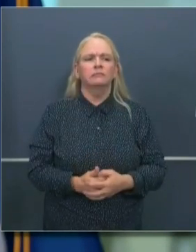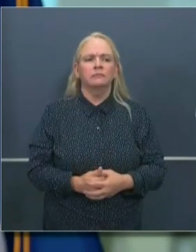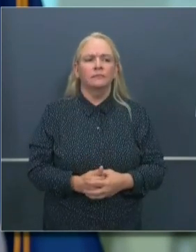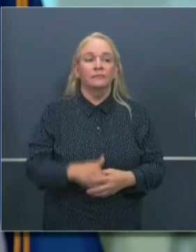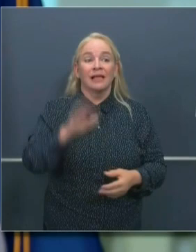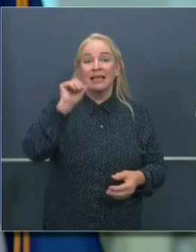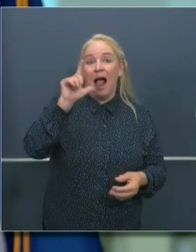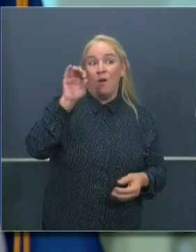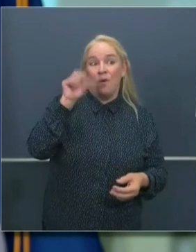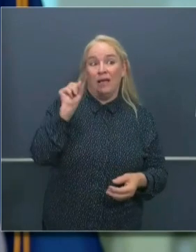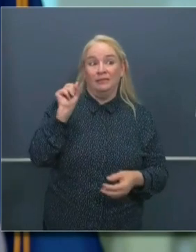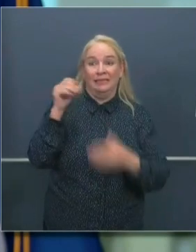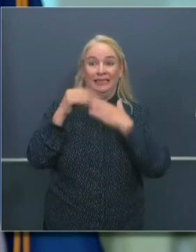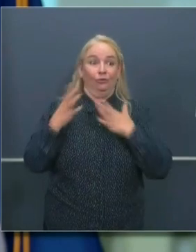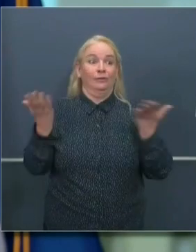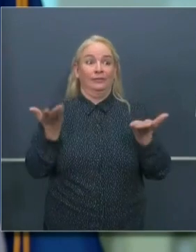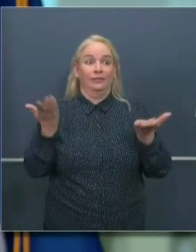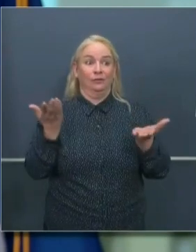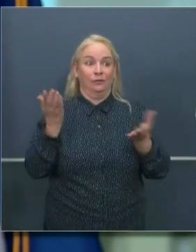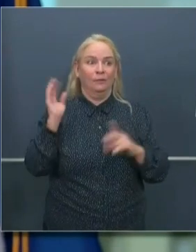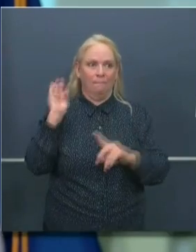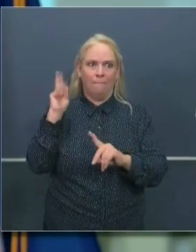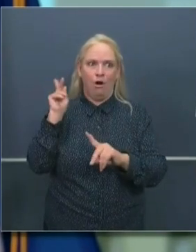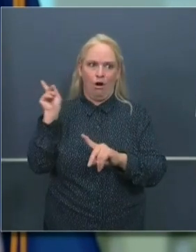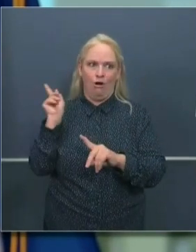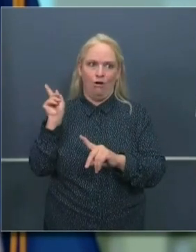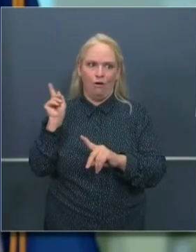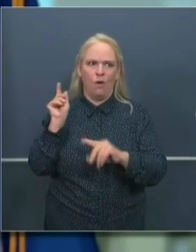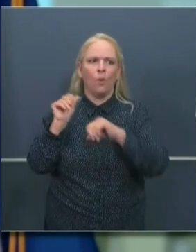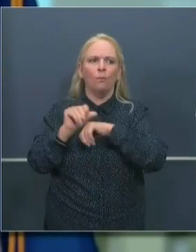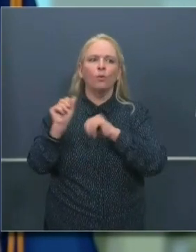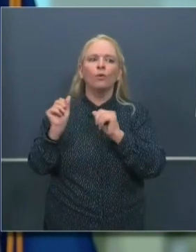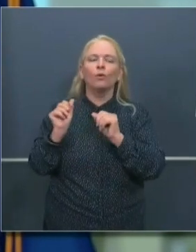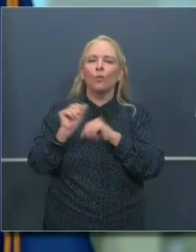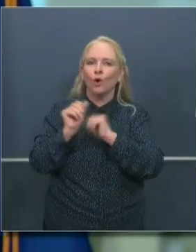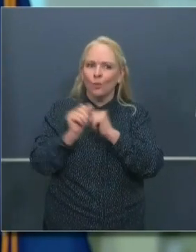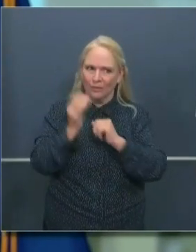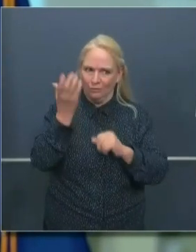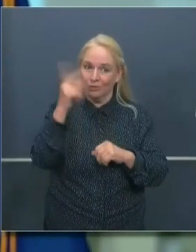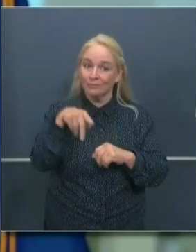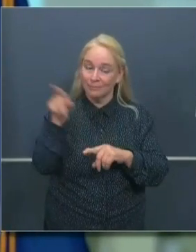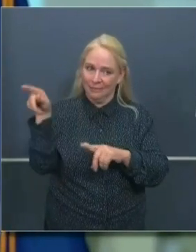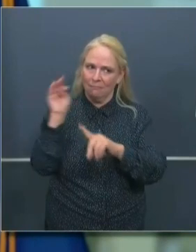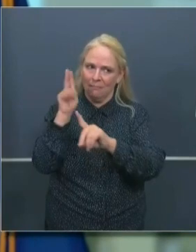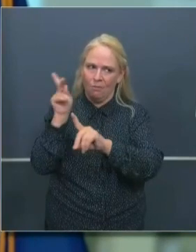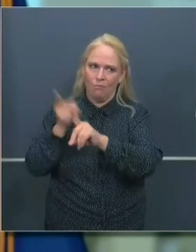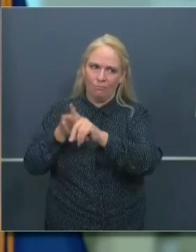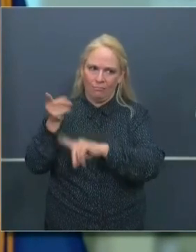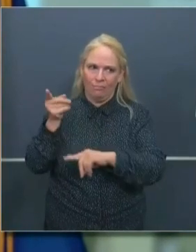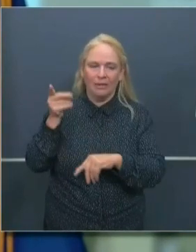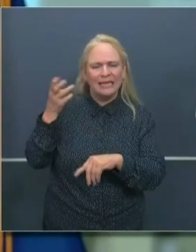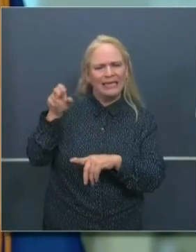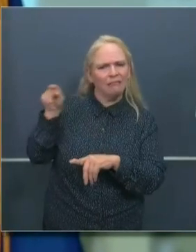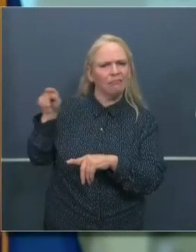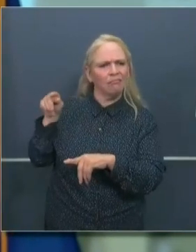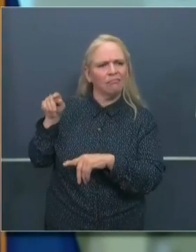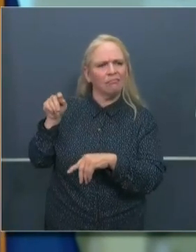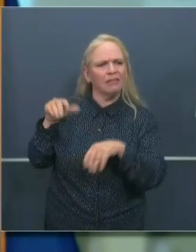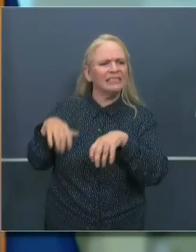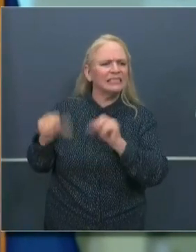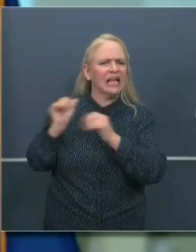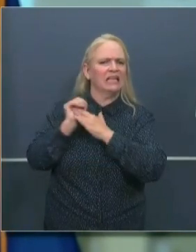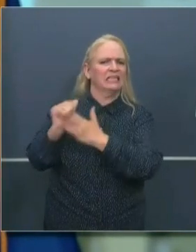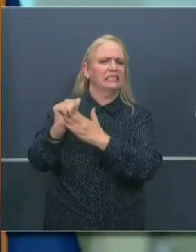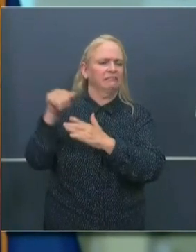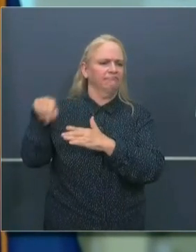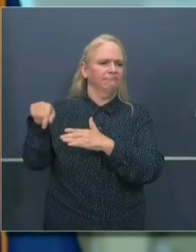Emergency Services here, that works with the CHP hand in glove, is leading our strike force efforts, and maybe you could